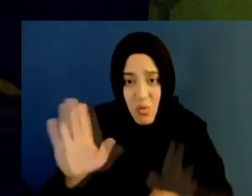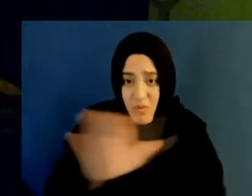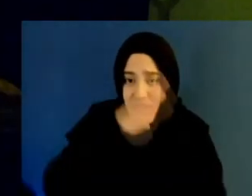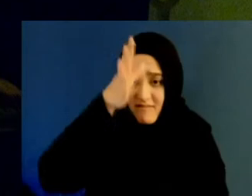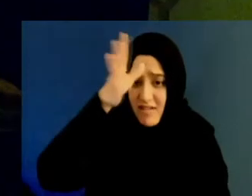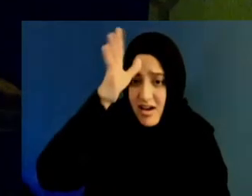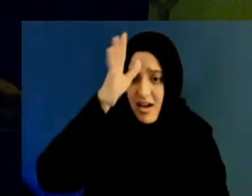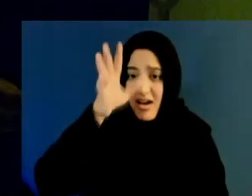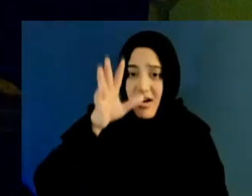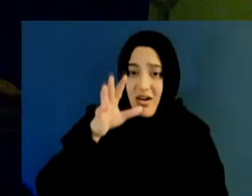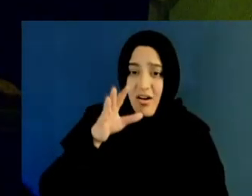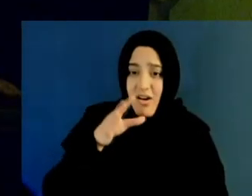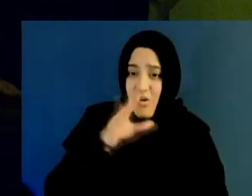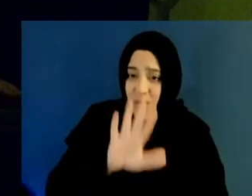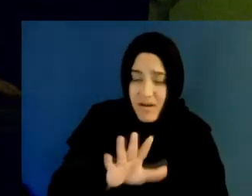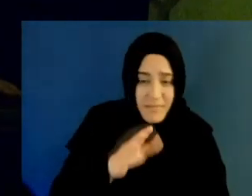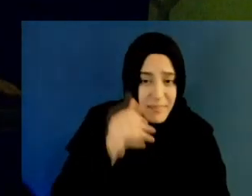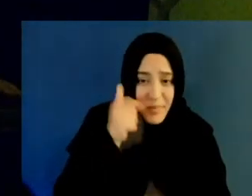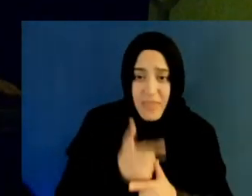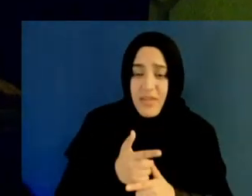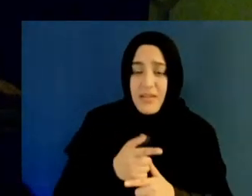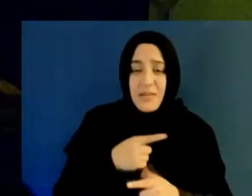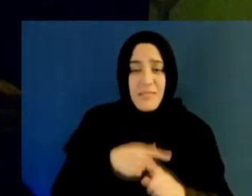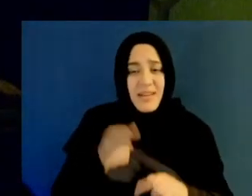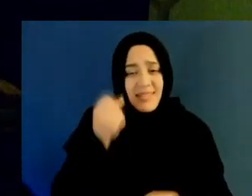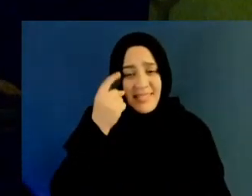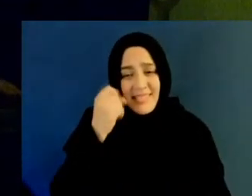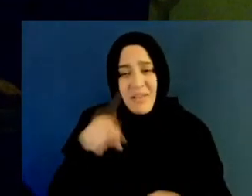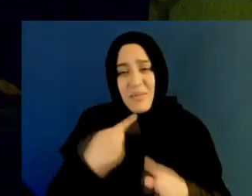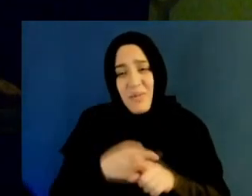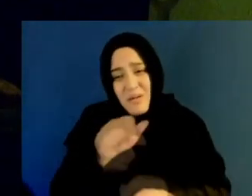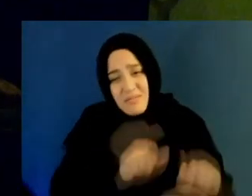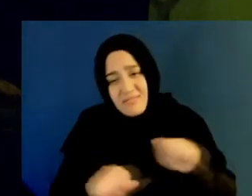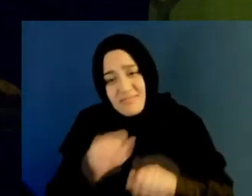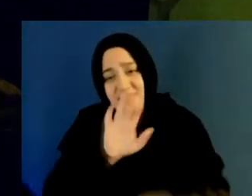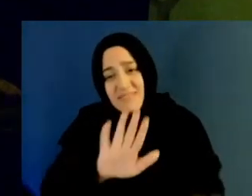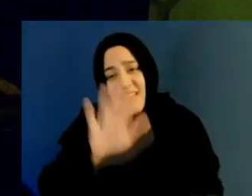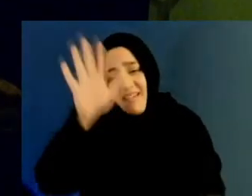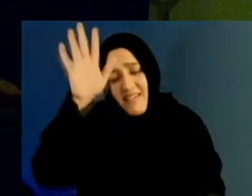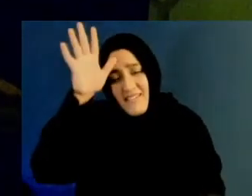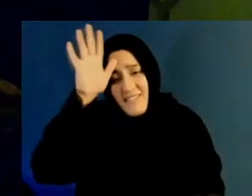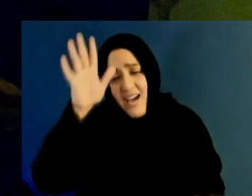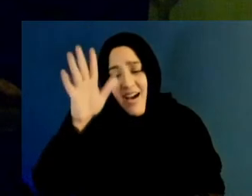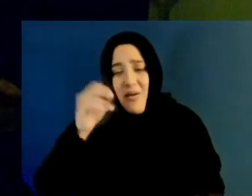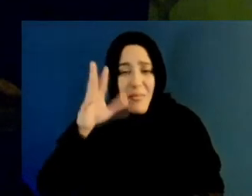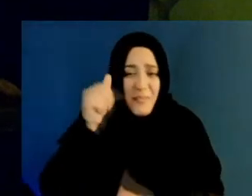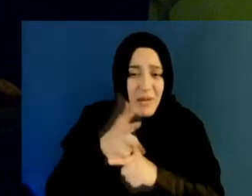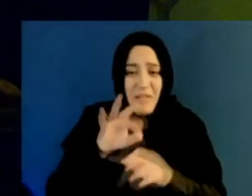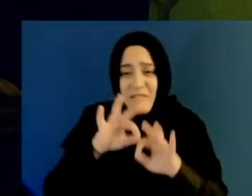to your loved one is one of the most difficult things to do. What